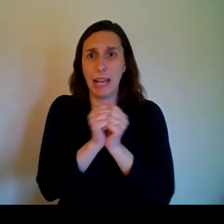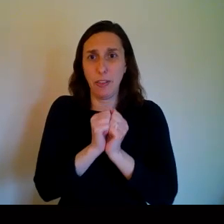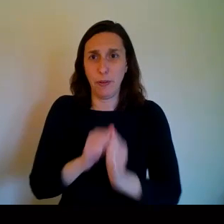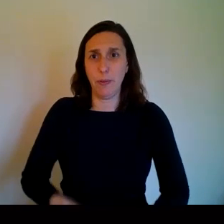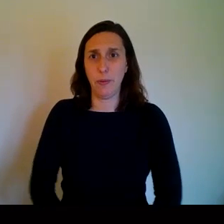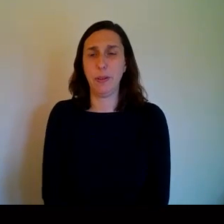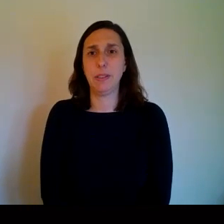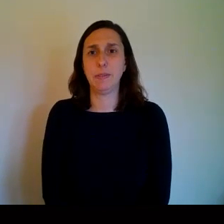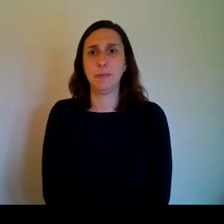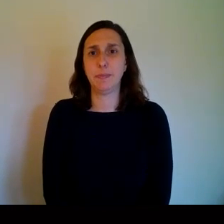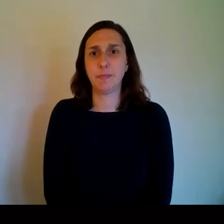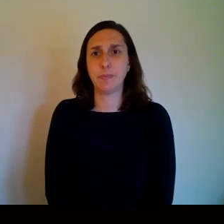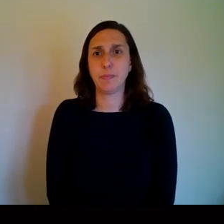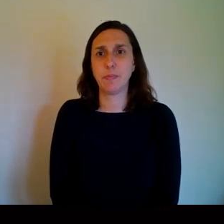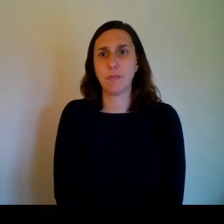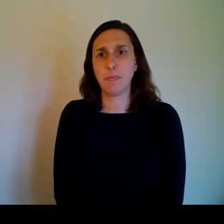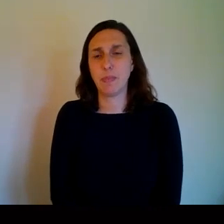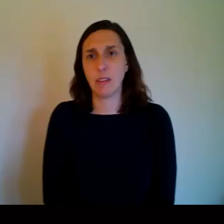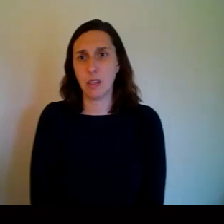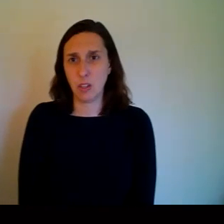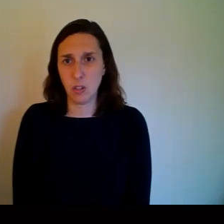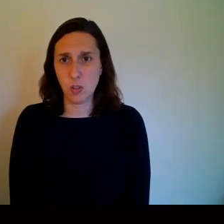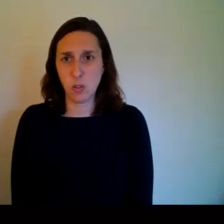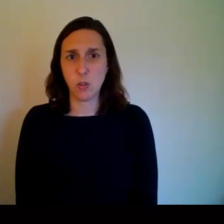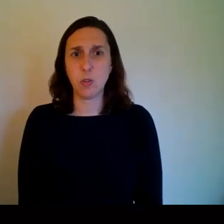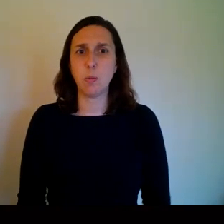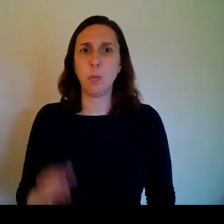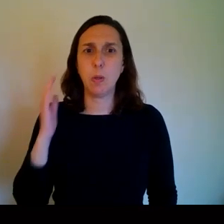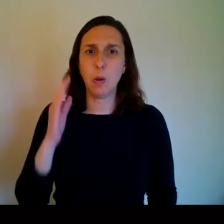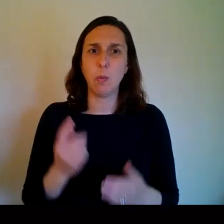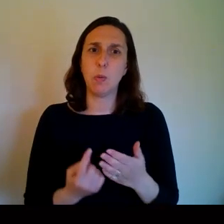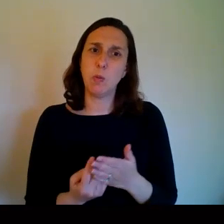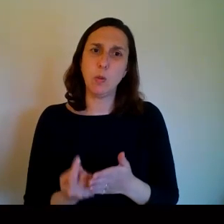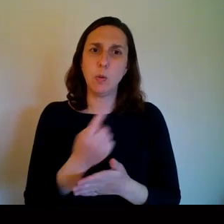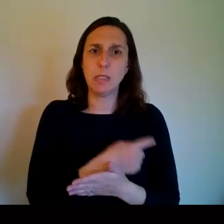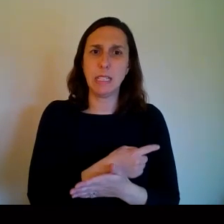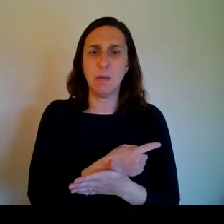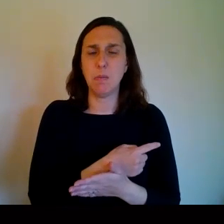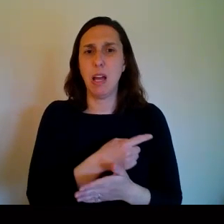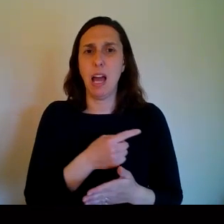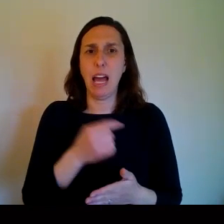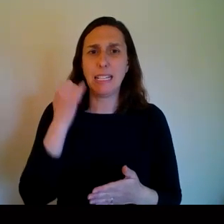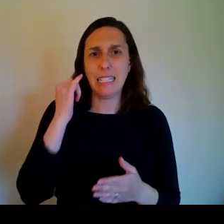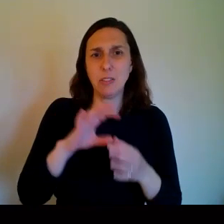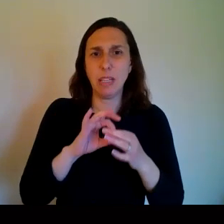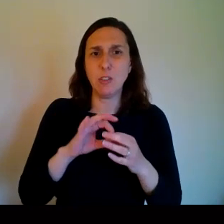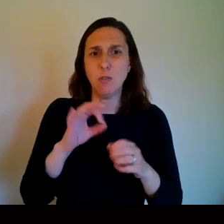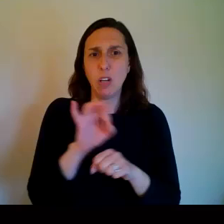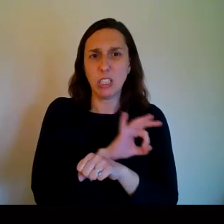So we're going to review some evaluation ideas of functions and try to extend them forward.